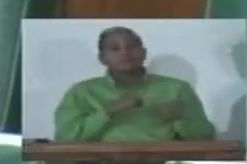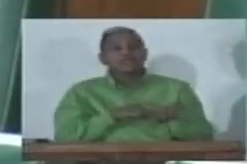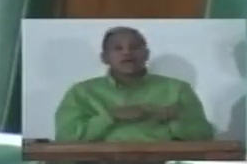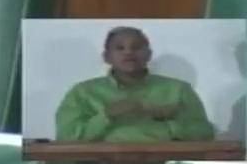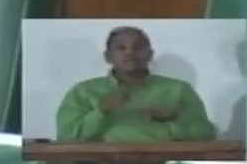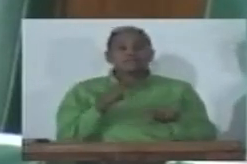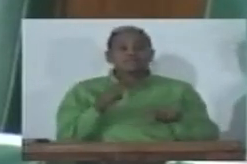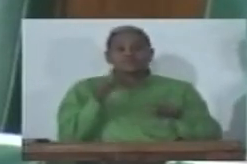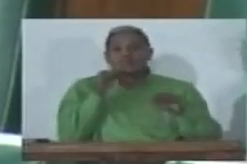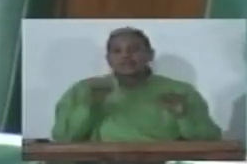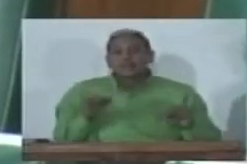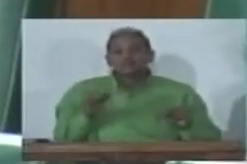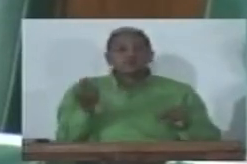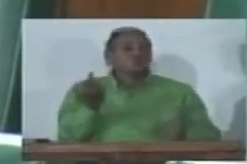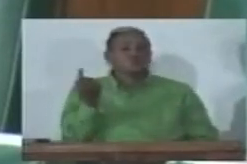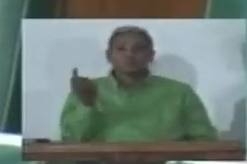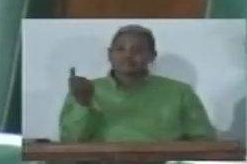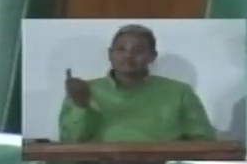disability.